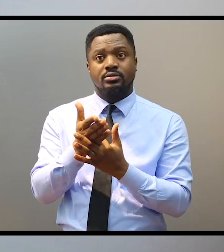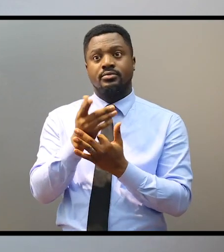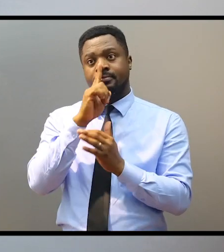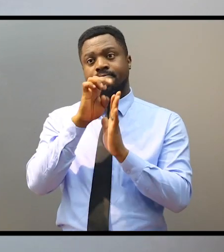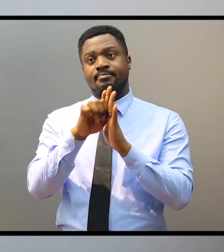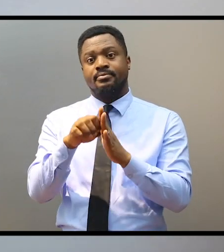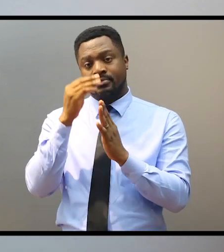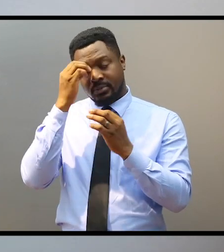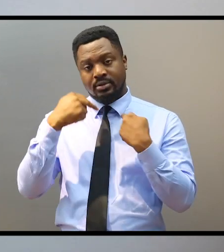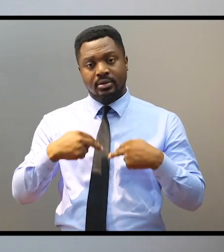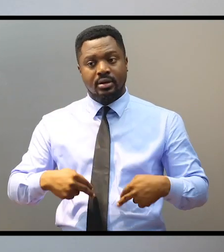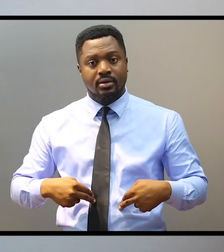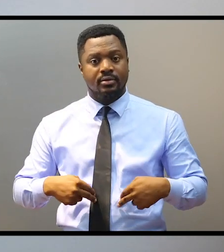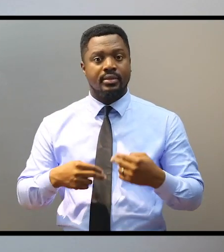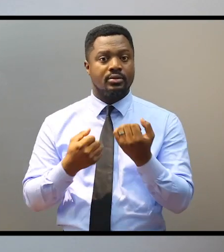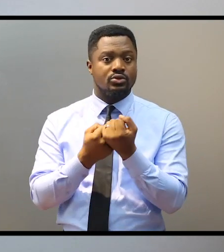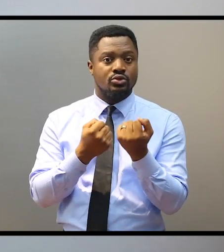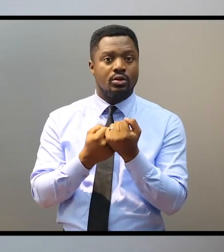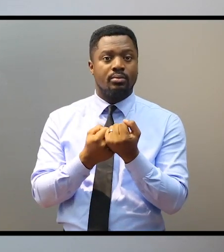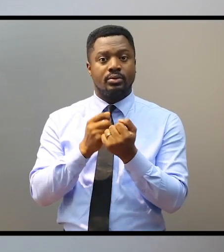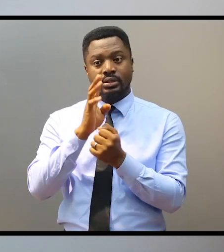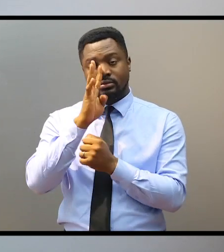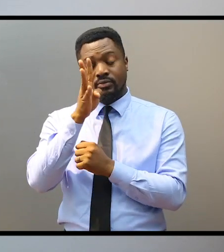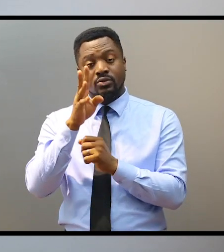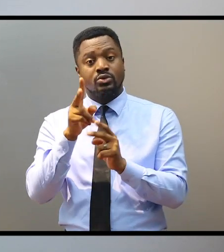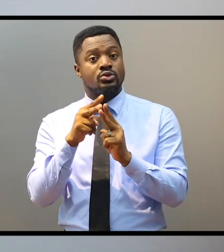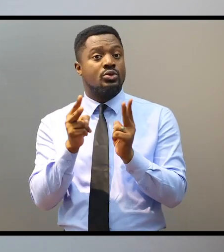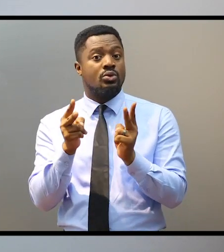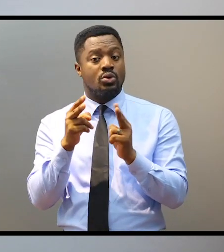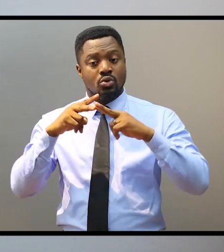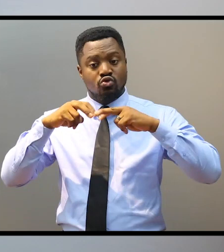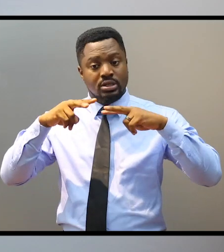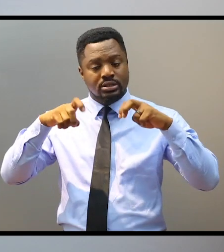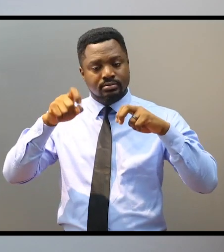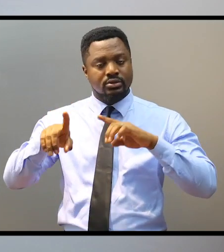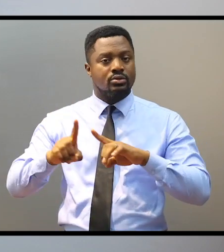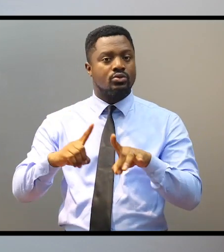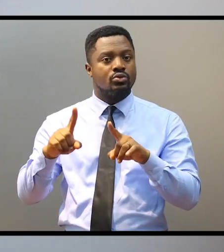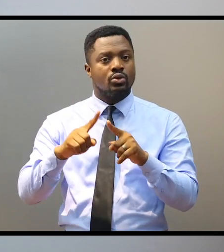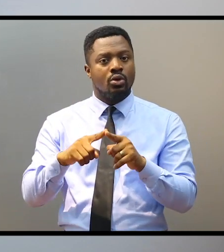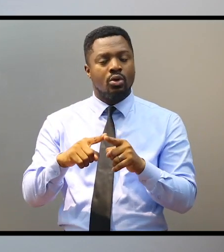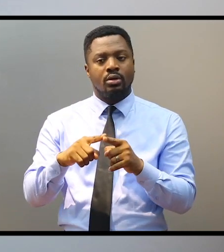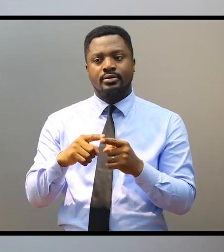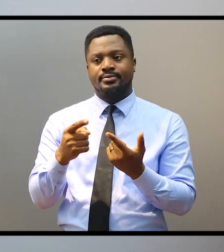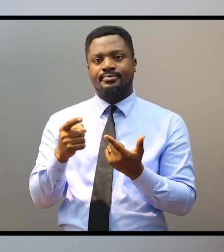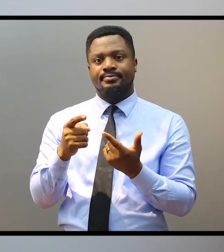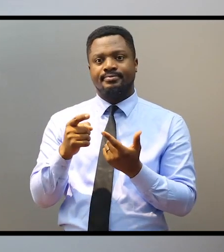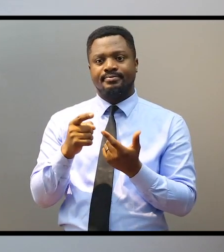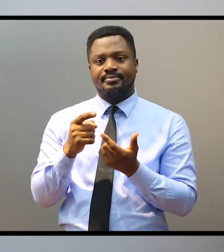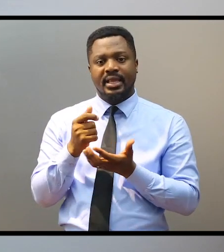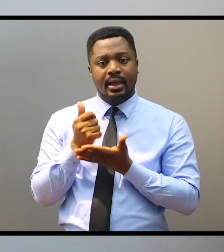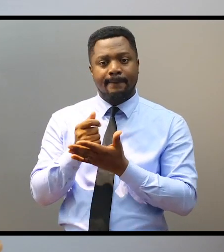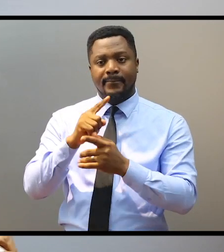let's say, mental health support interventions. So research has to be done so as to be able to tailor